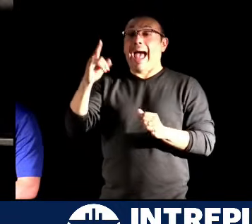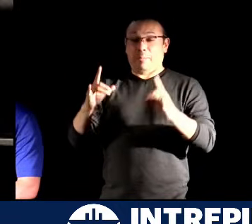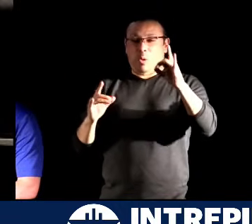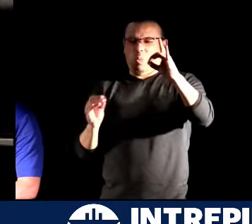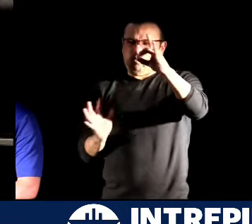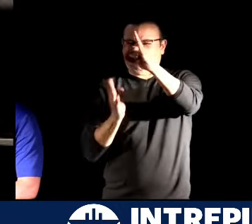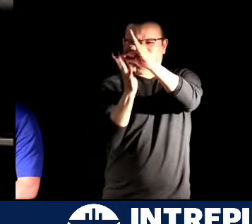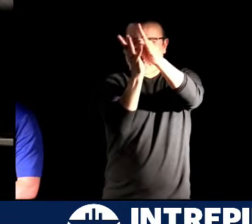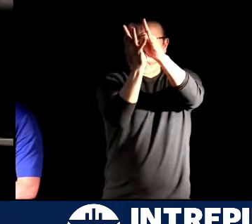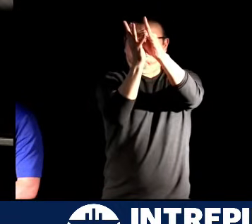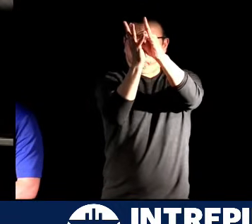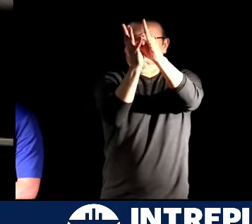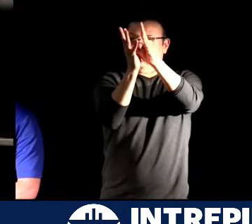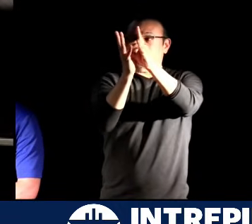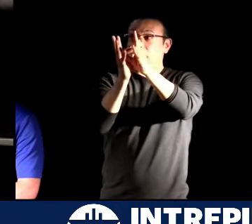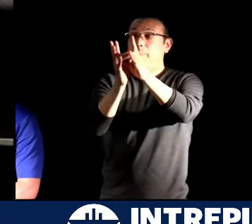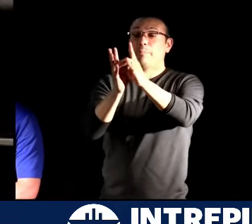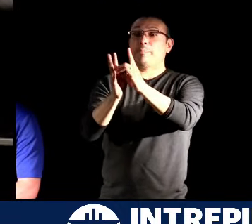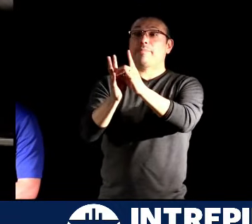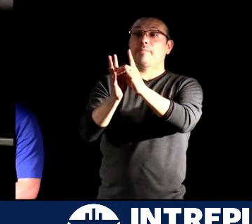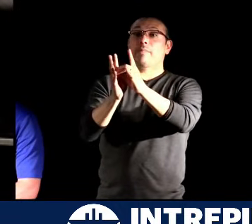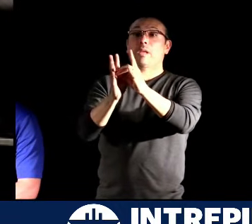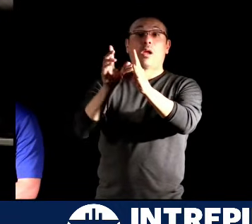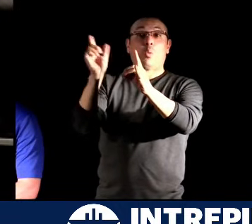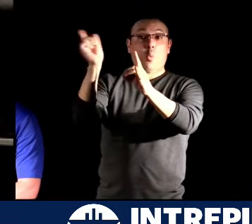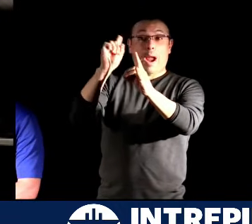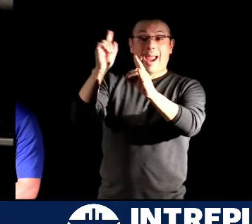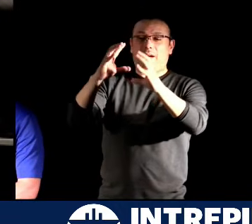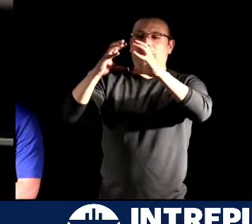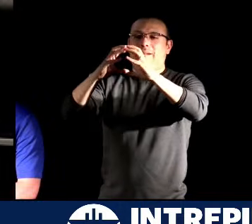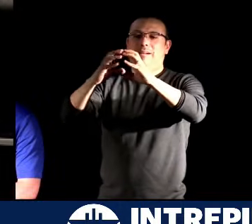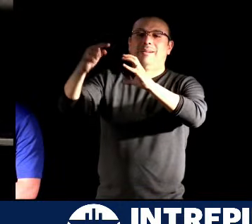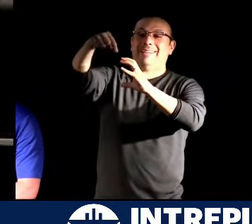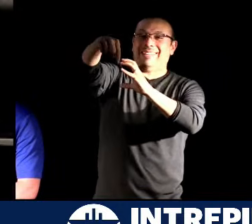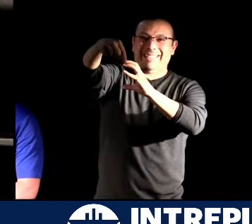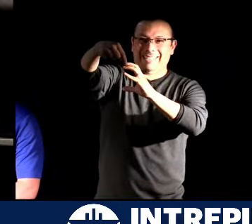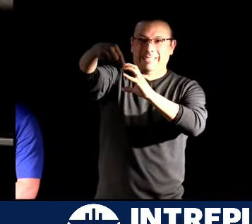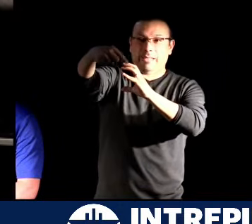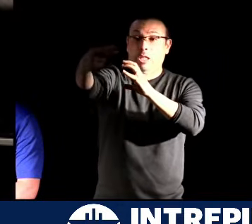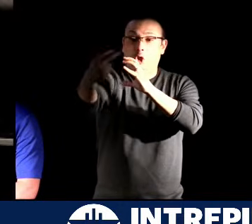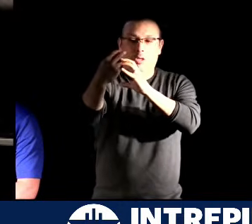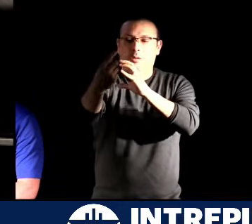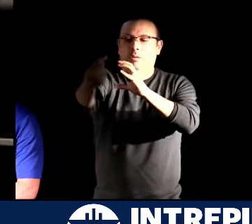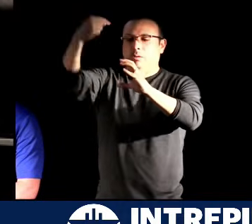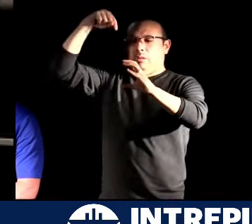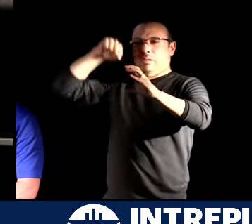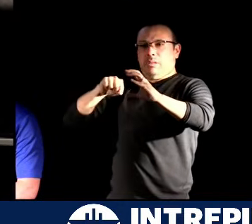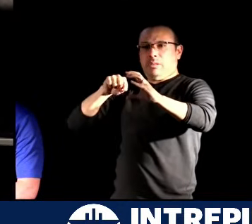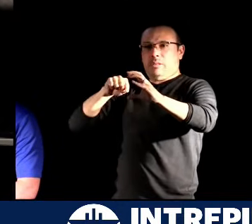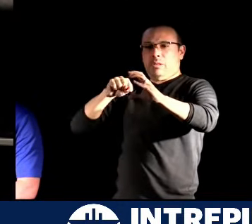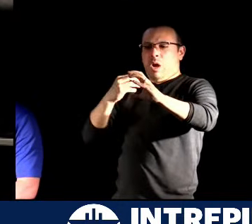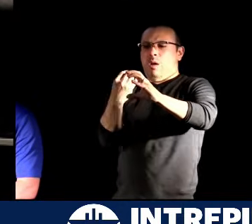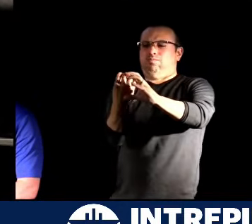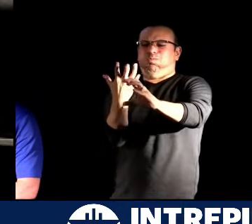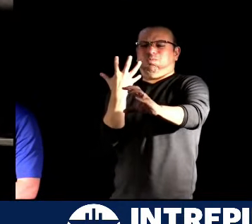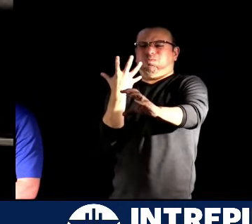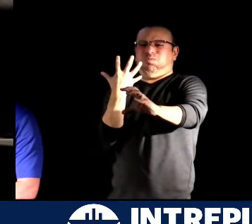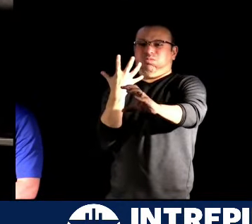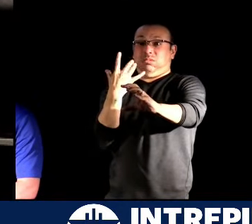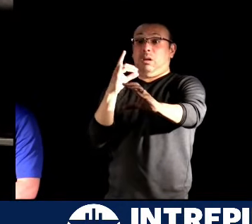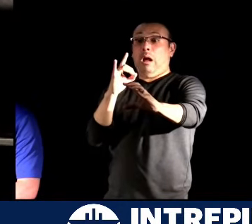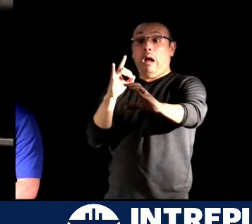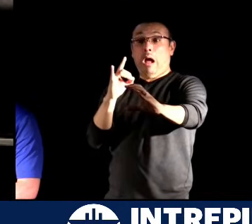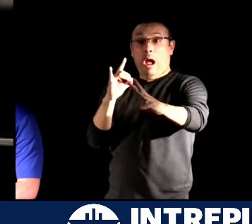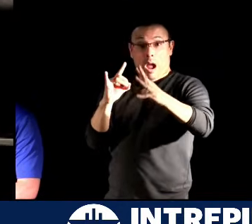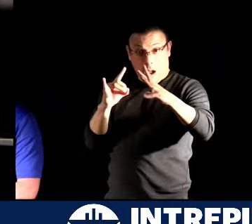Probe, it was actually on the backside of the sun. And for days, we did not know whether Parker Solar